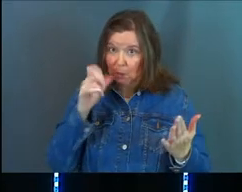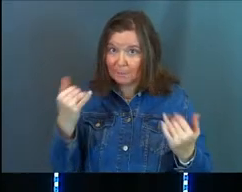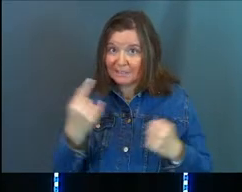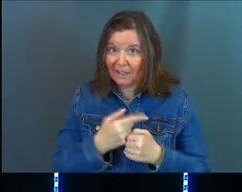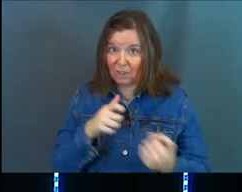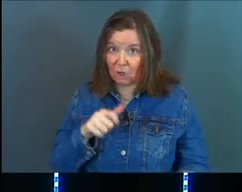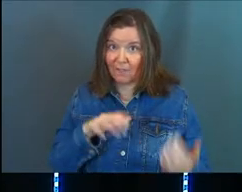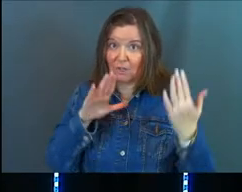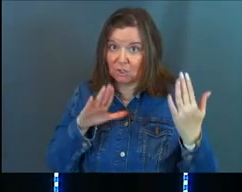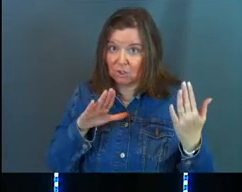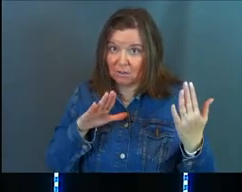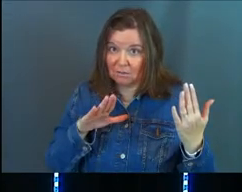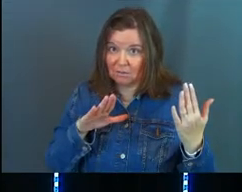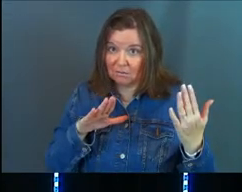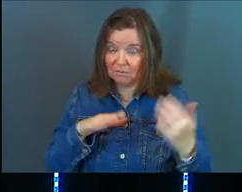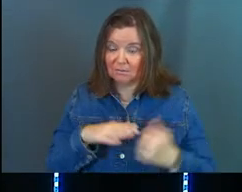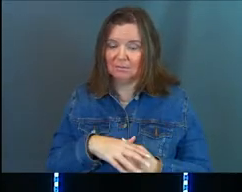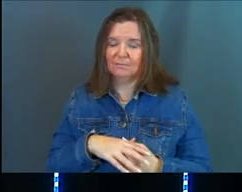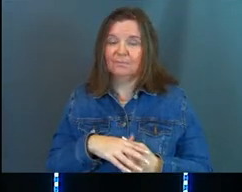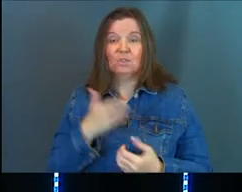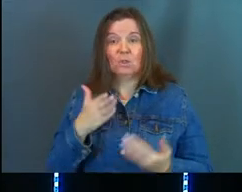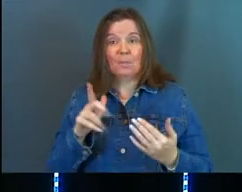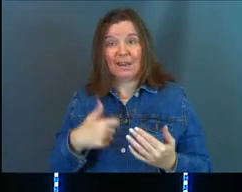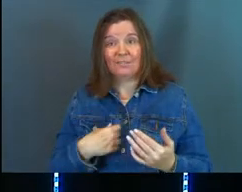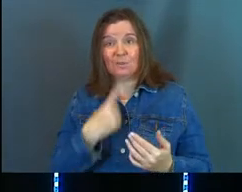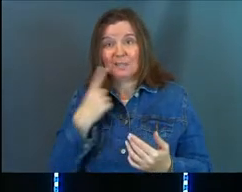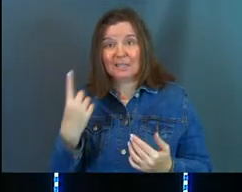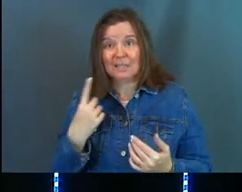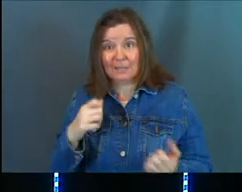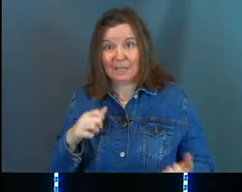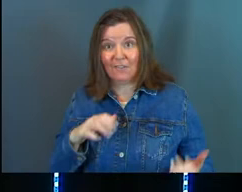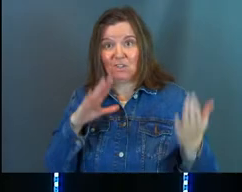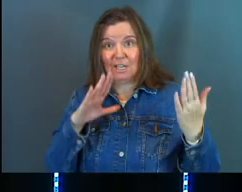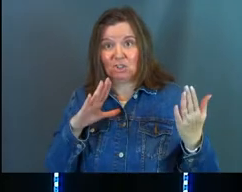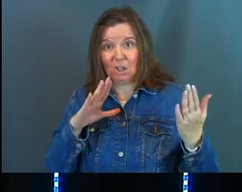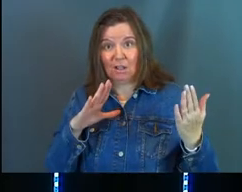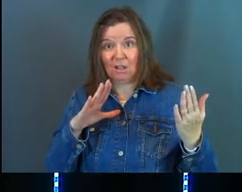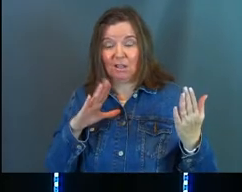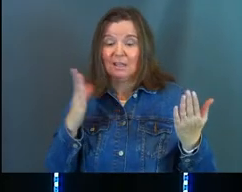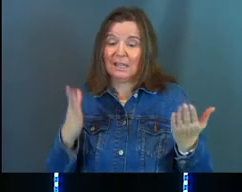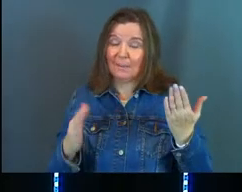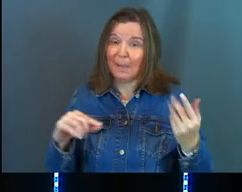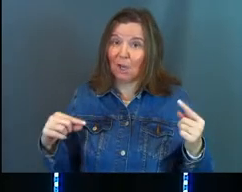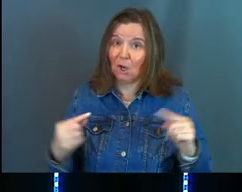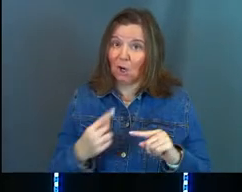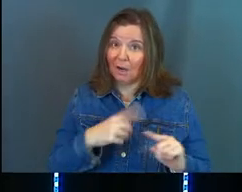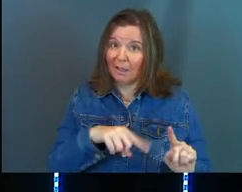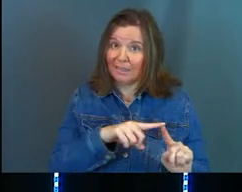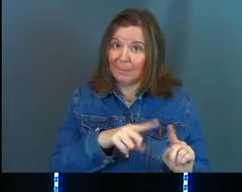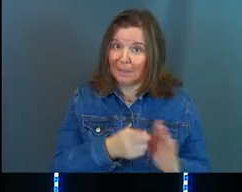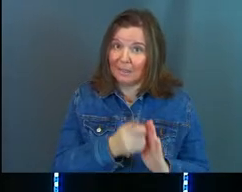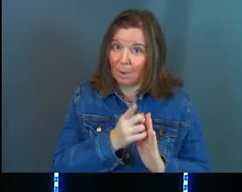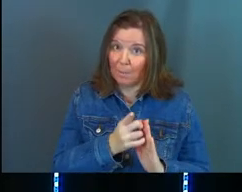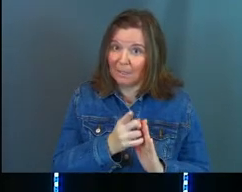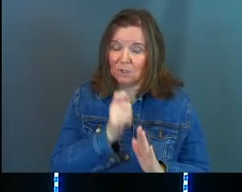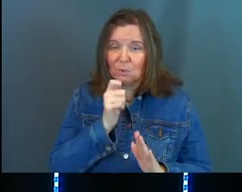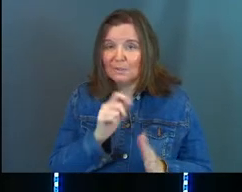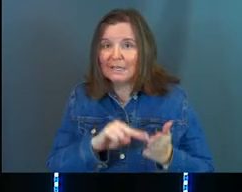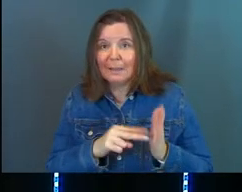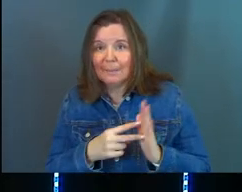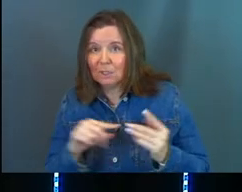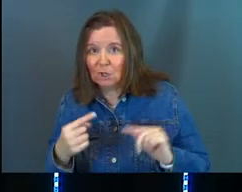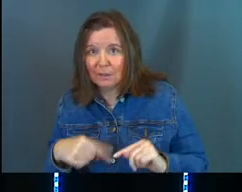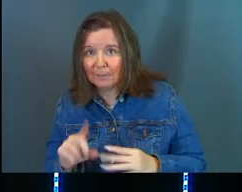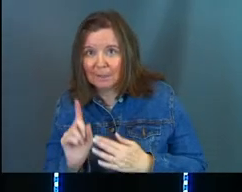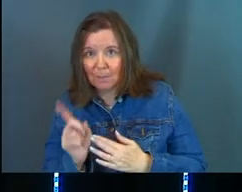today? Confrontational. You may have to say something confrontational. It may hurt them in the moment. You didn't mean